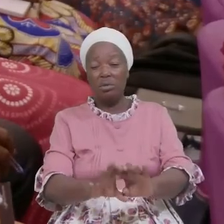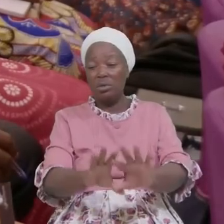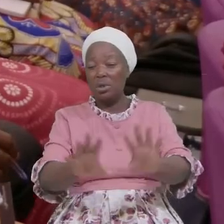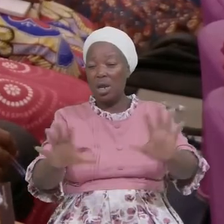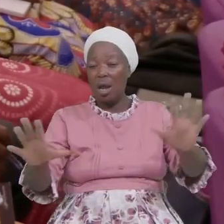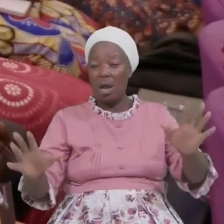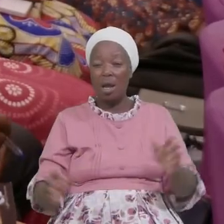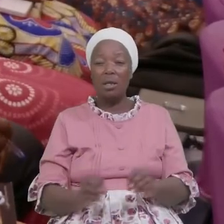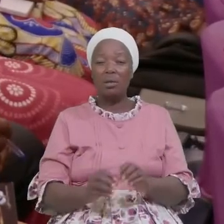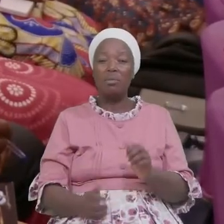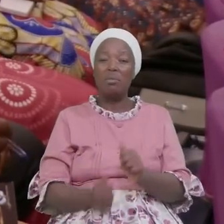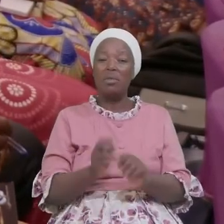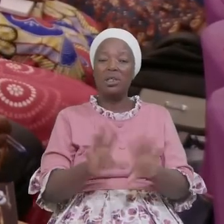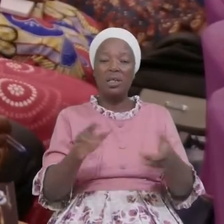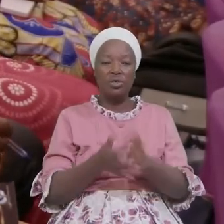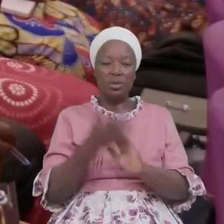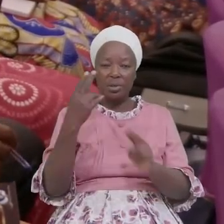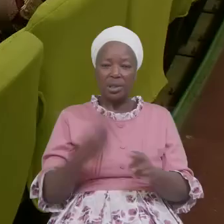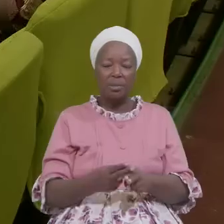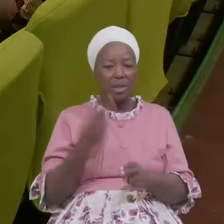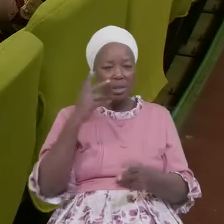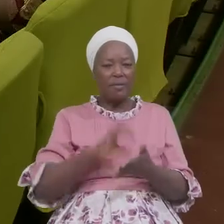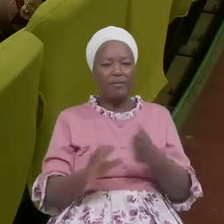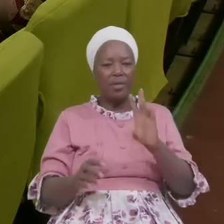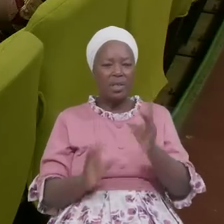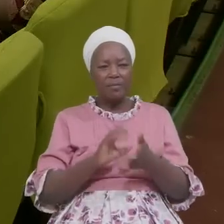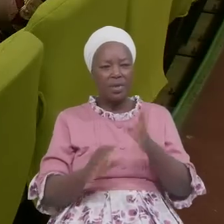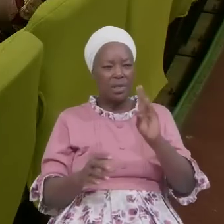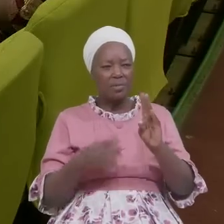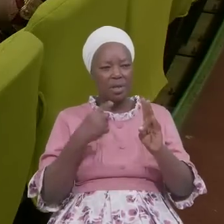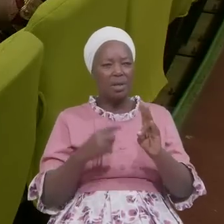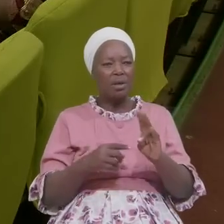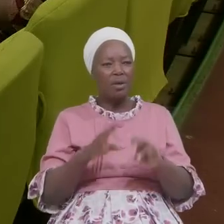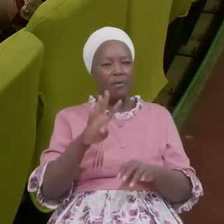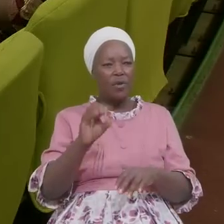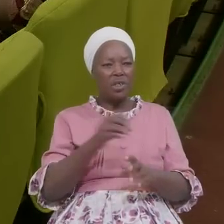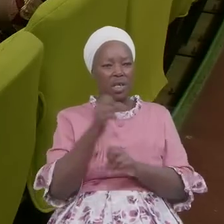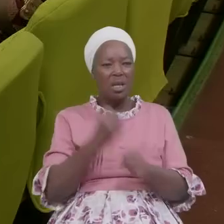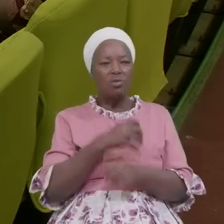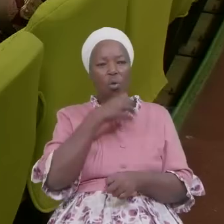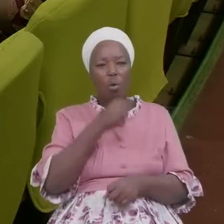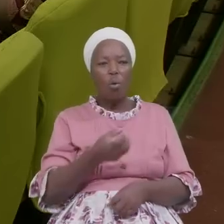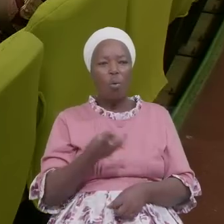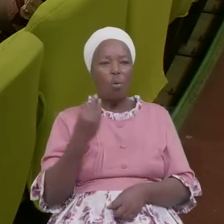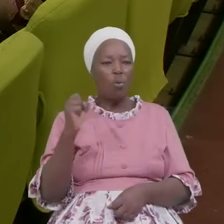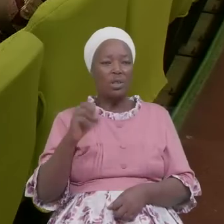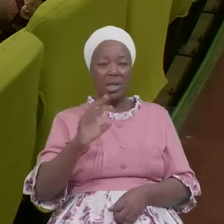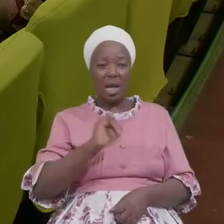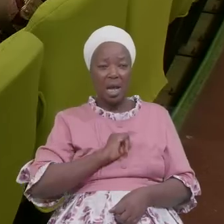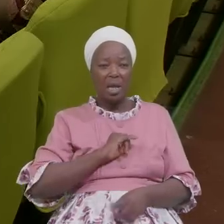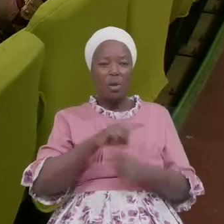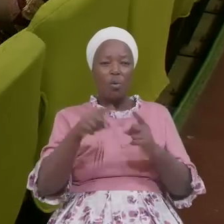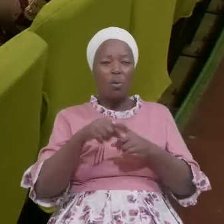verse 7. In verse 7, it says, 40 years old was I when Moses,